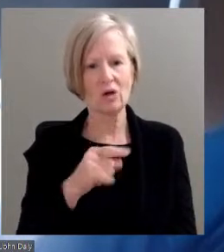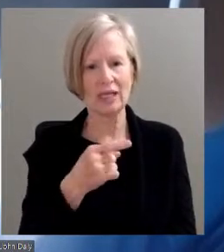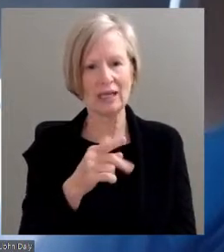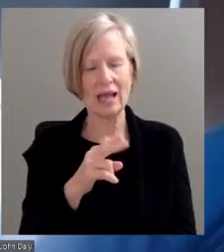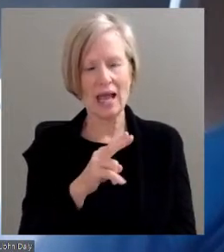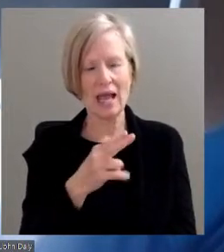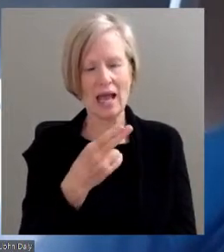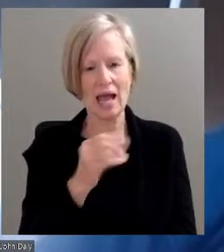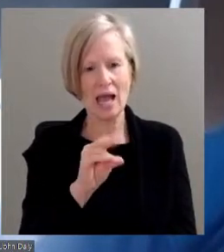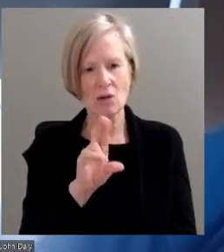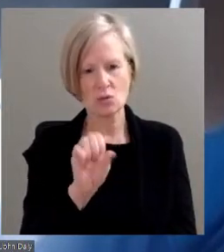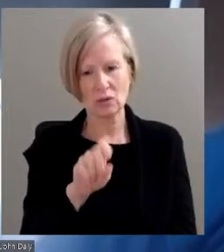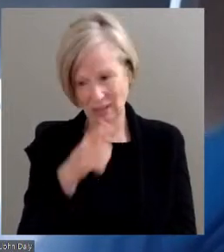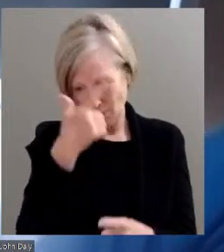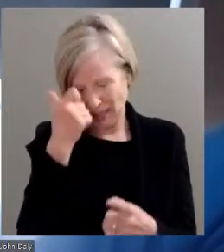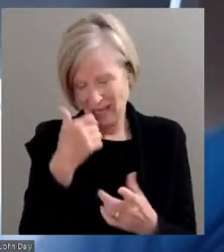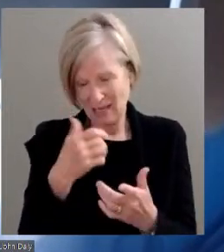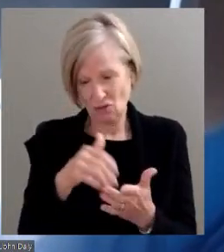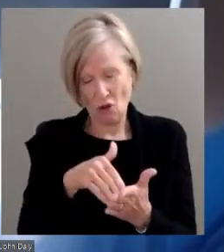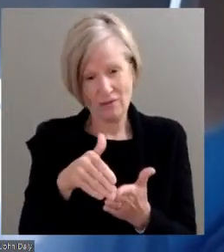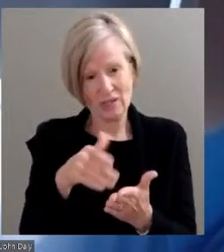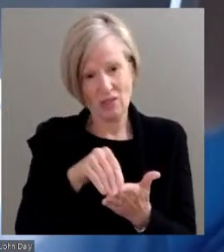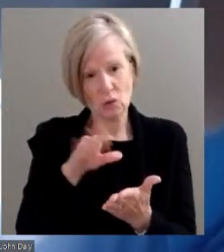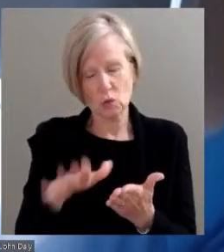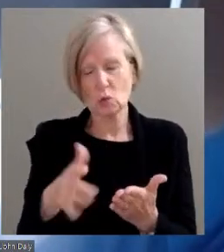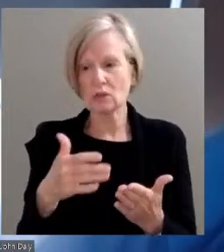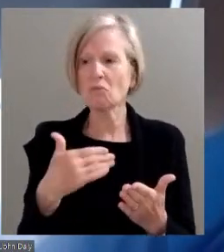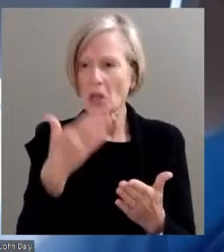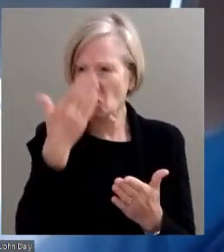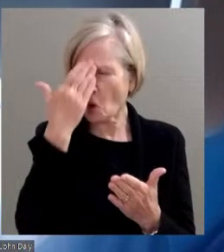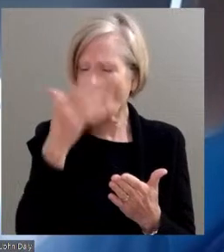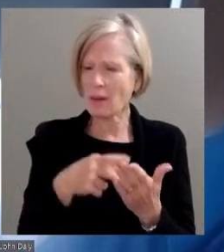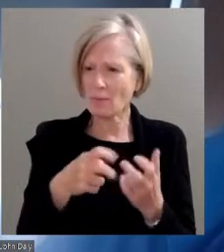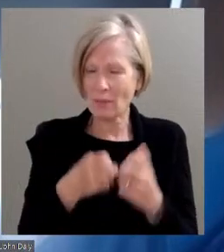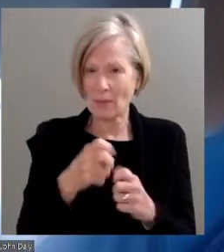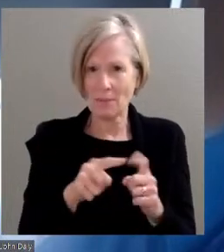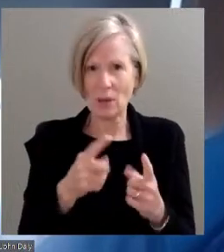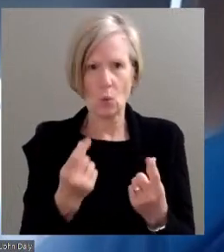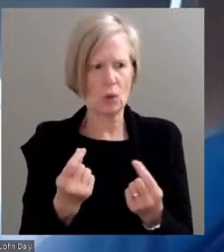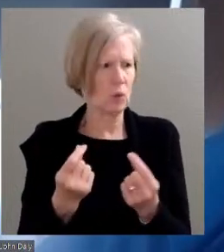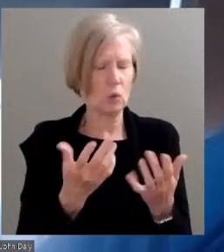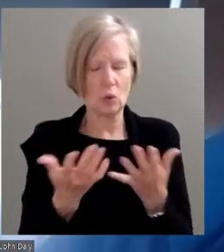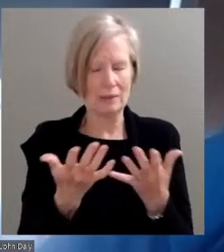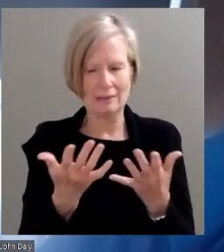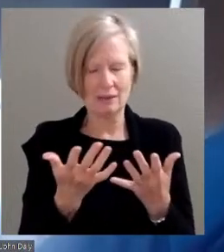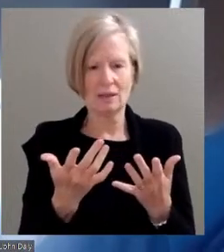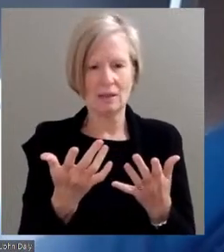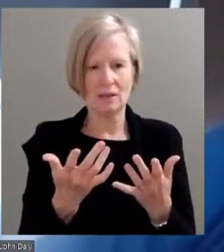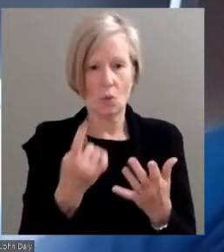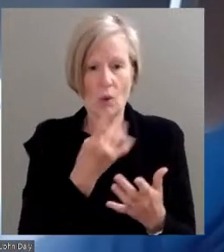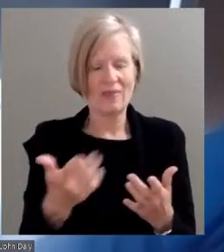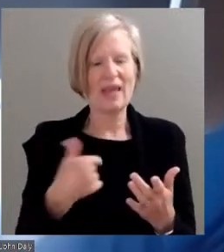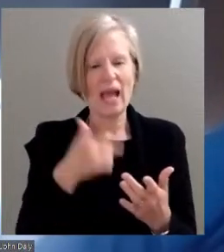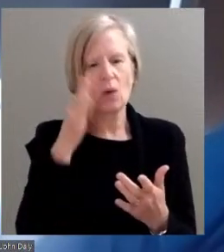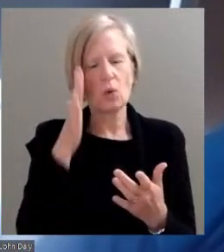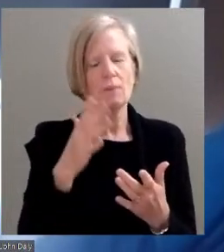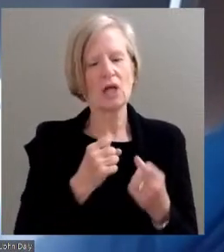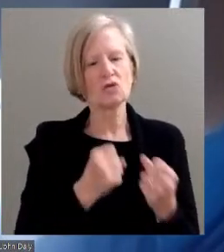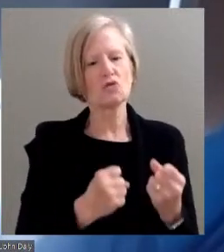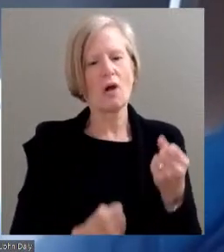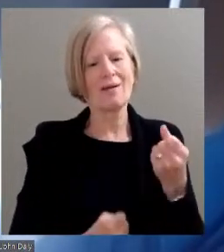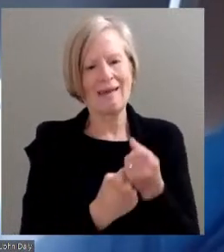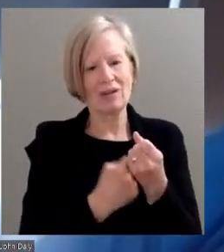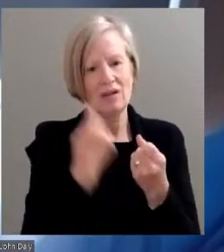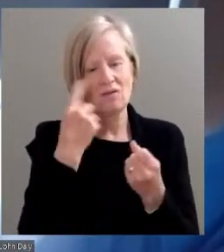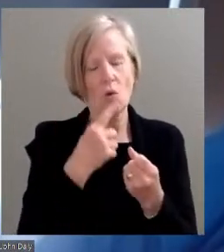will be familiar with the problem, but they won't know where to go with it, and we need one of the things that I'll be a strong advocate for is the establishment